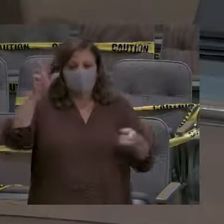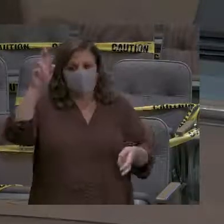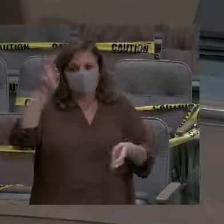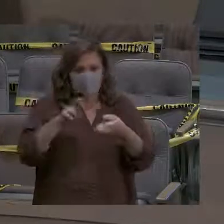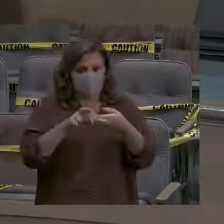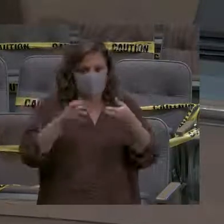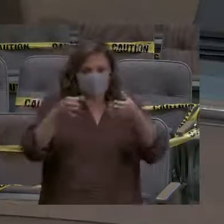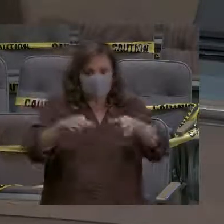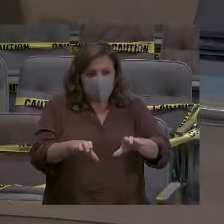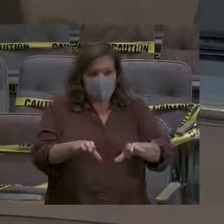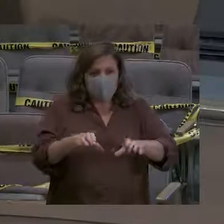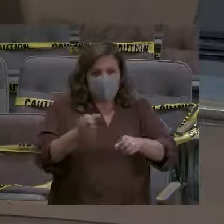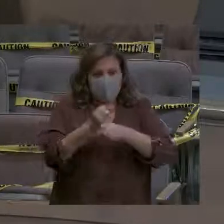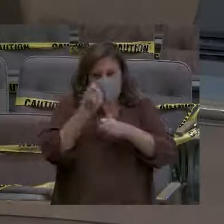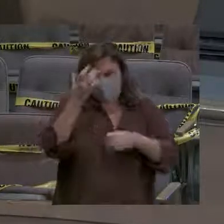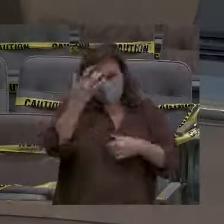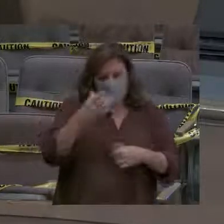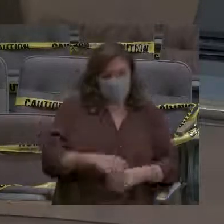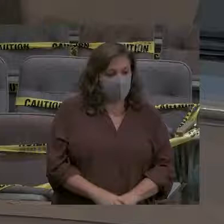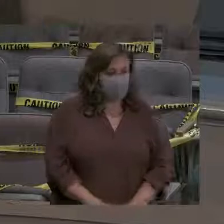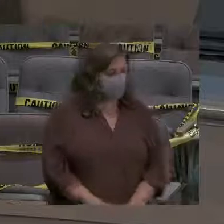becoming infected. Okay.